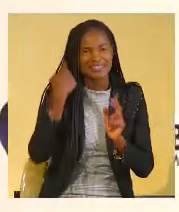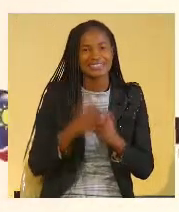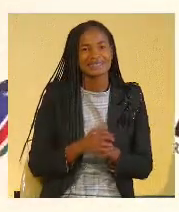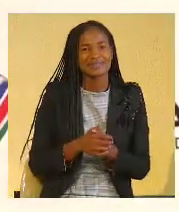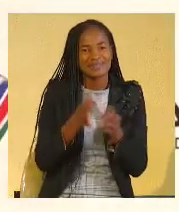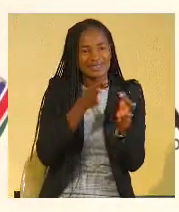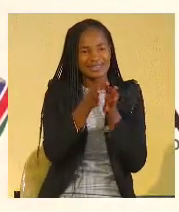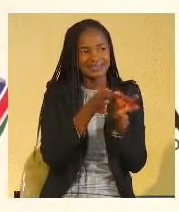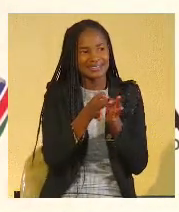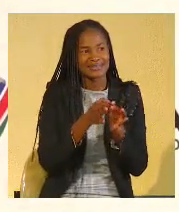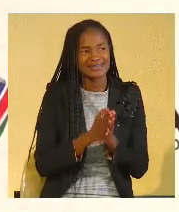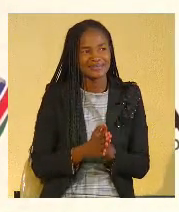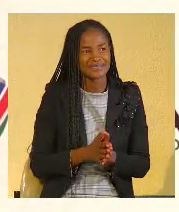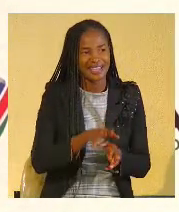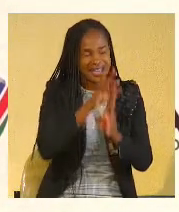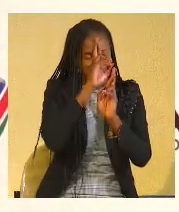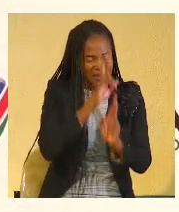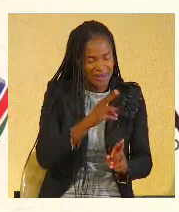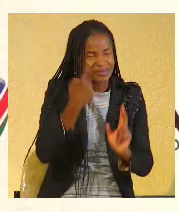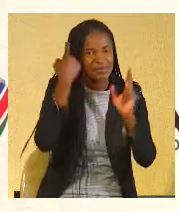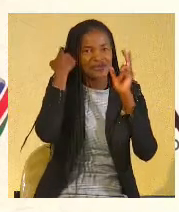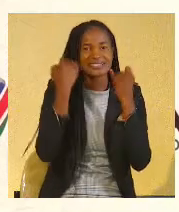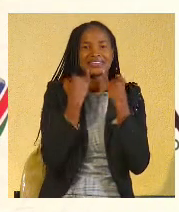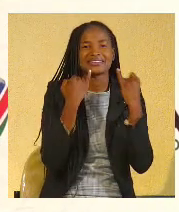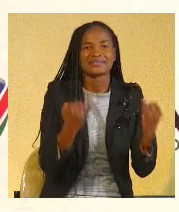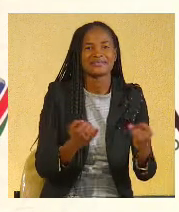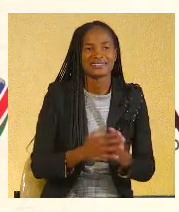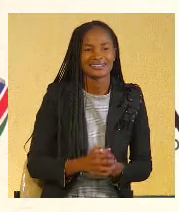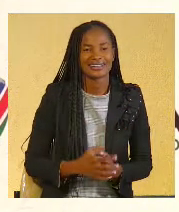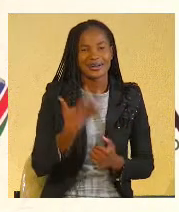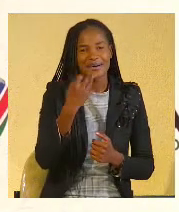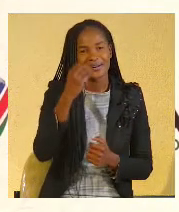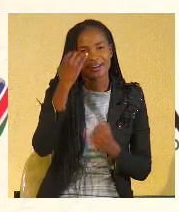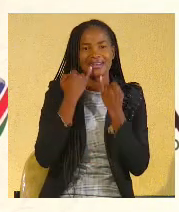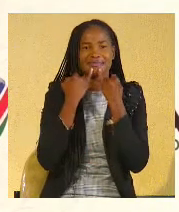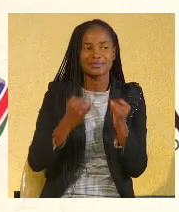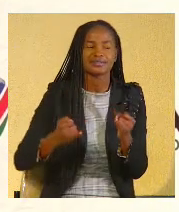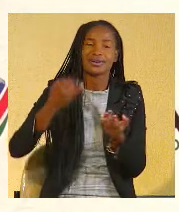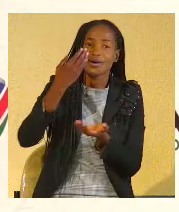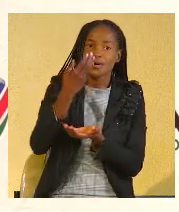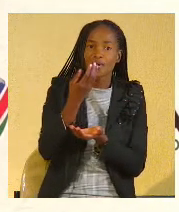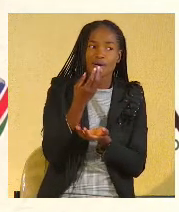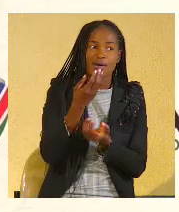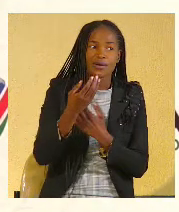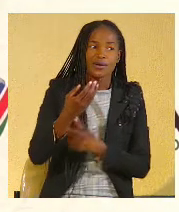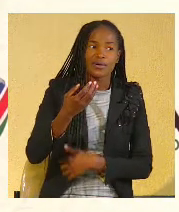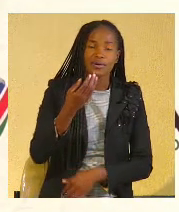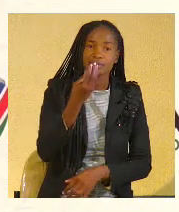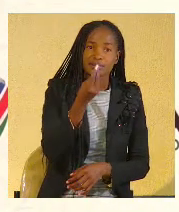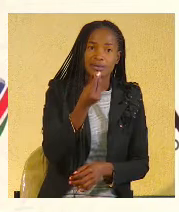overview, Honorable Mushelenga, you gave a lot of statistics, of course, about the money that has gone into, for example,